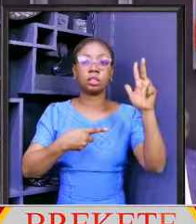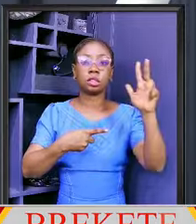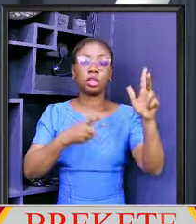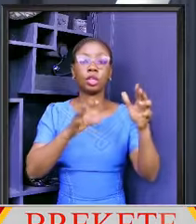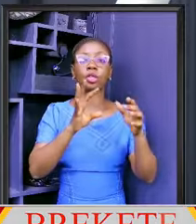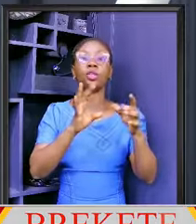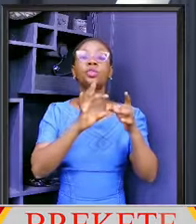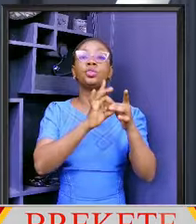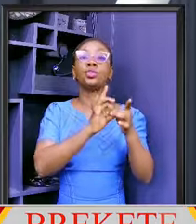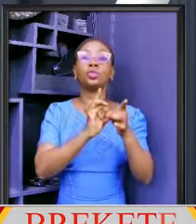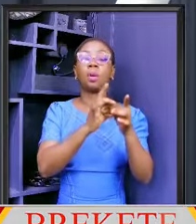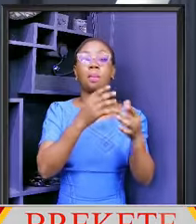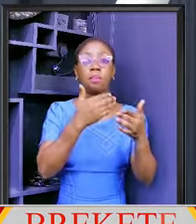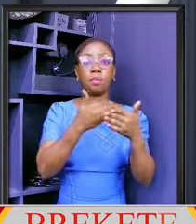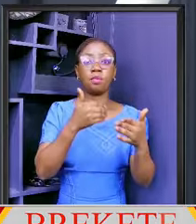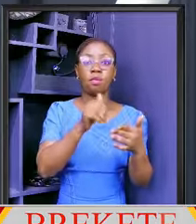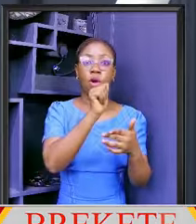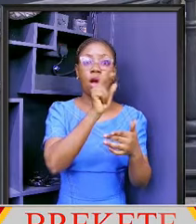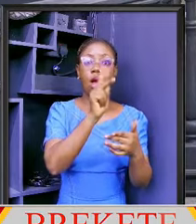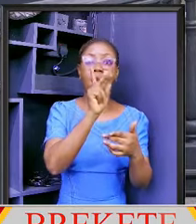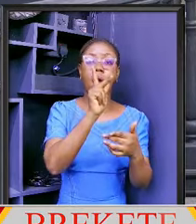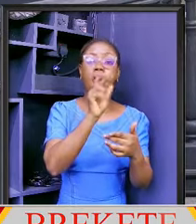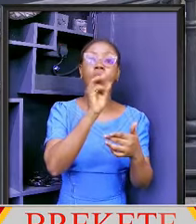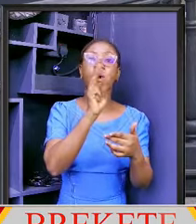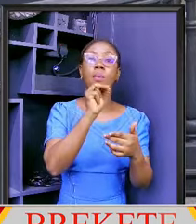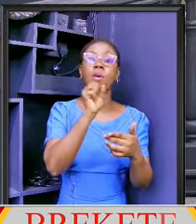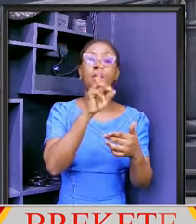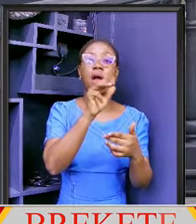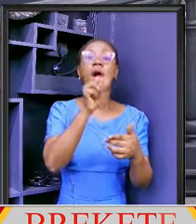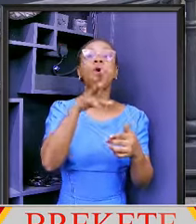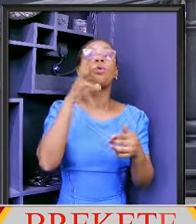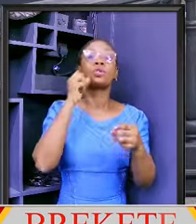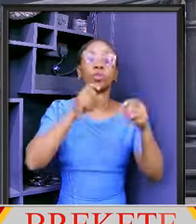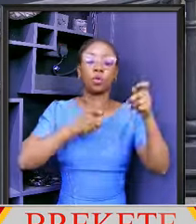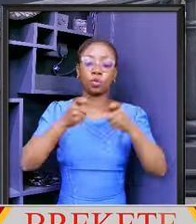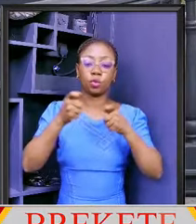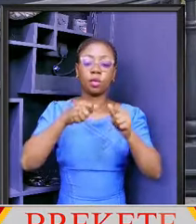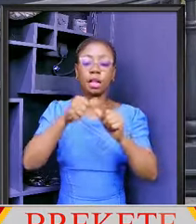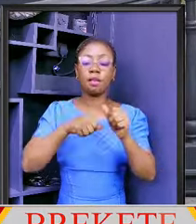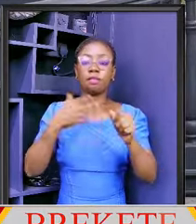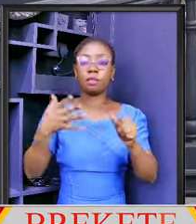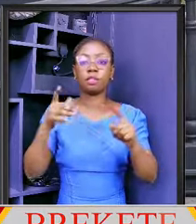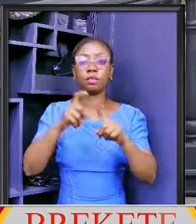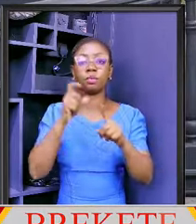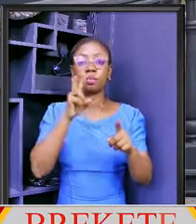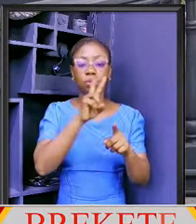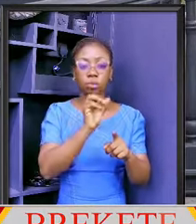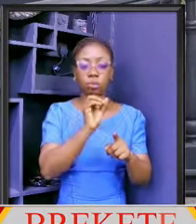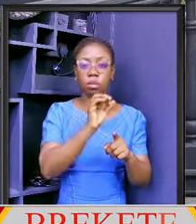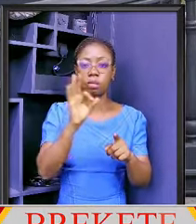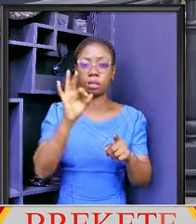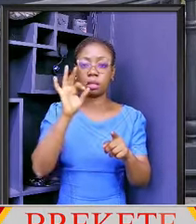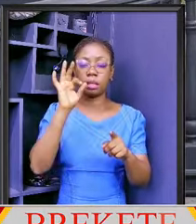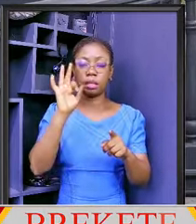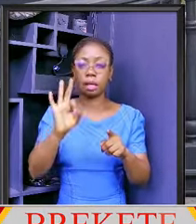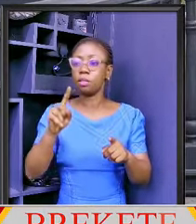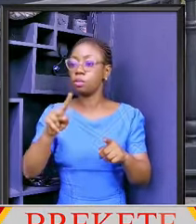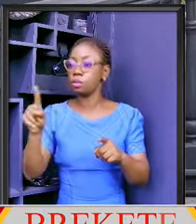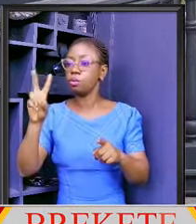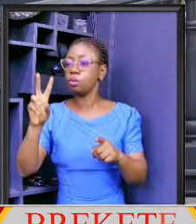We are before Akomoran was controlling everything. Akomoran was controlling everything from 2009 to